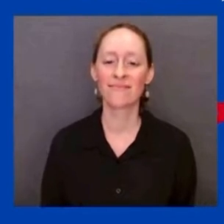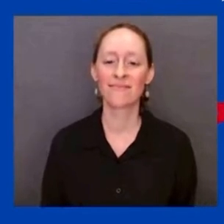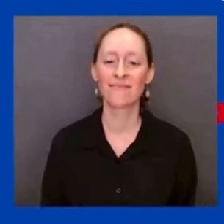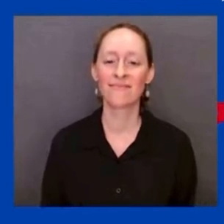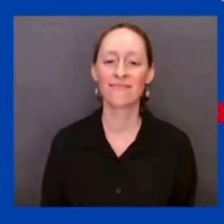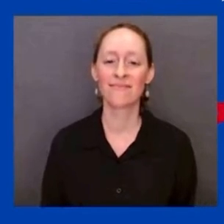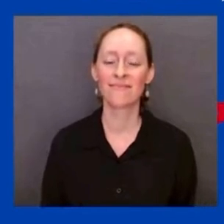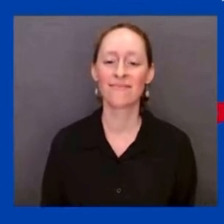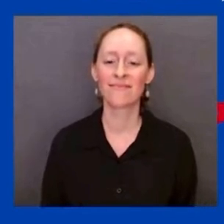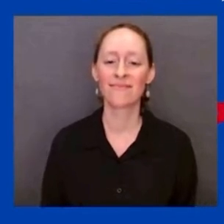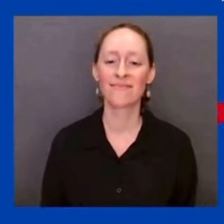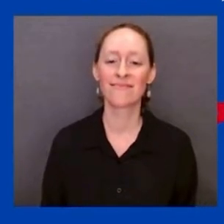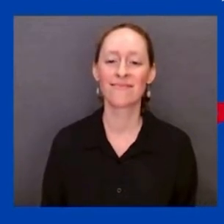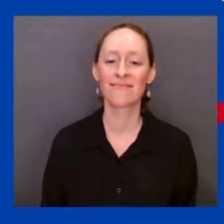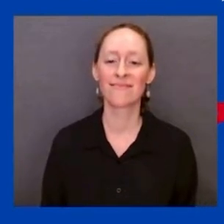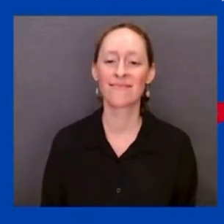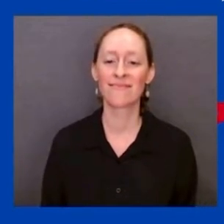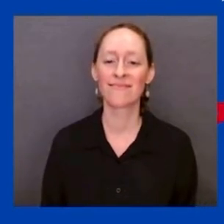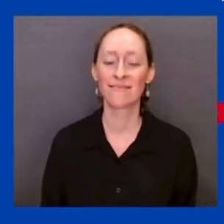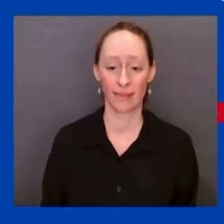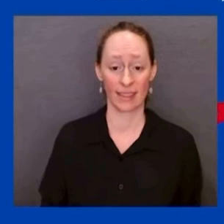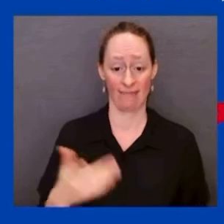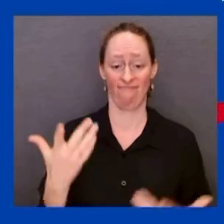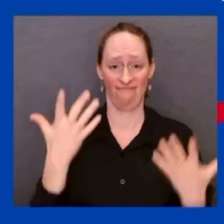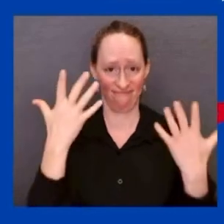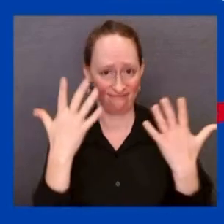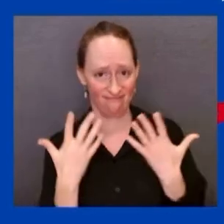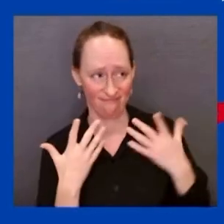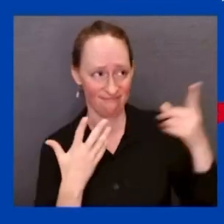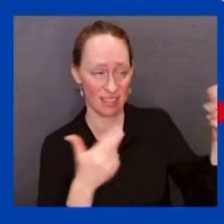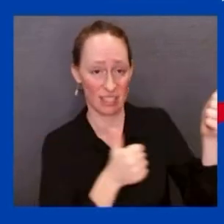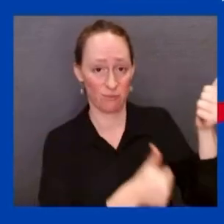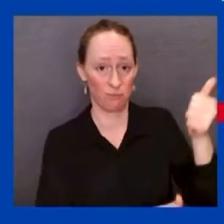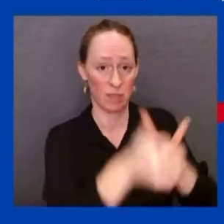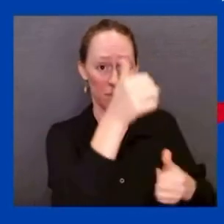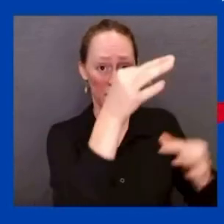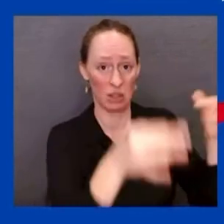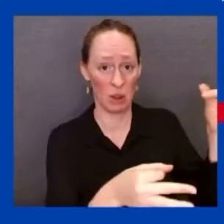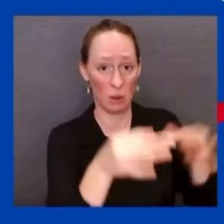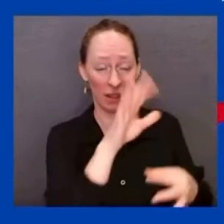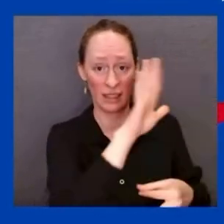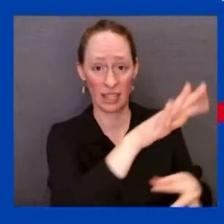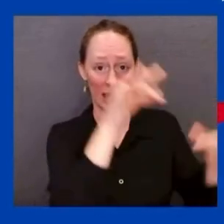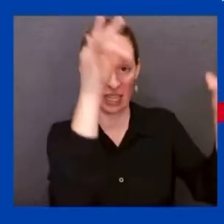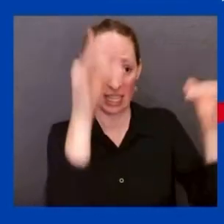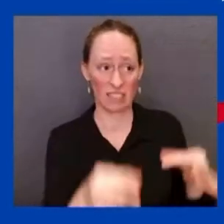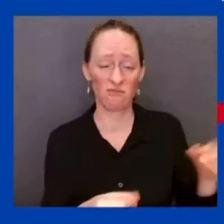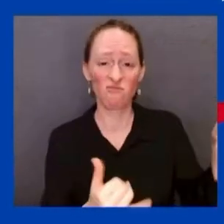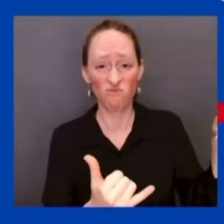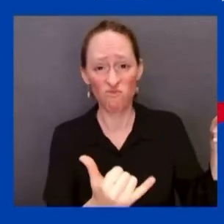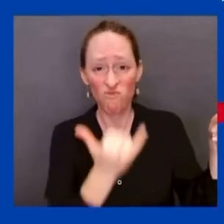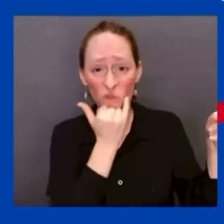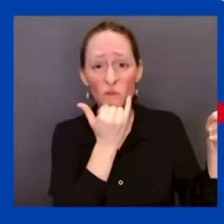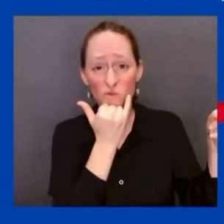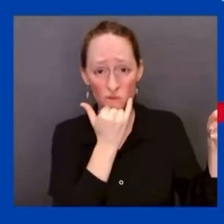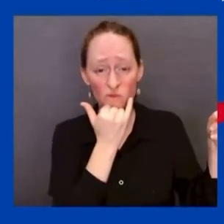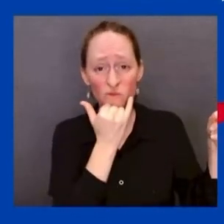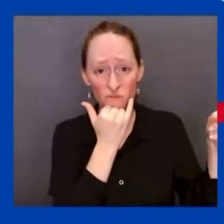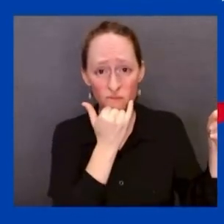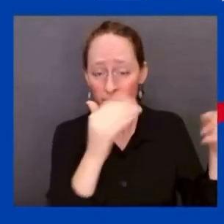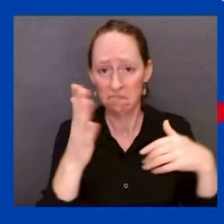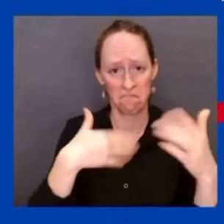this last week, our president, as you know, spoke up right away and said, I'm not done